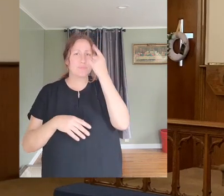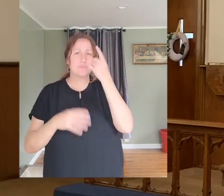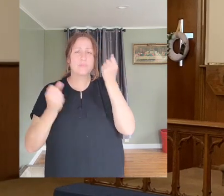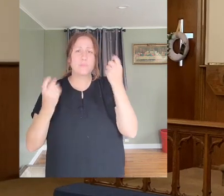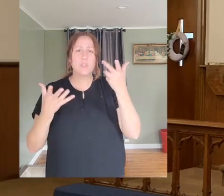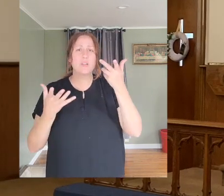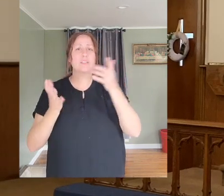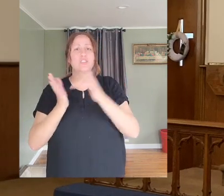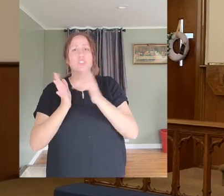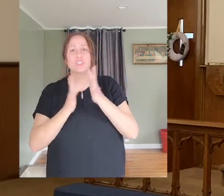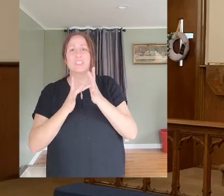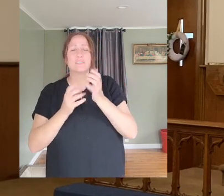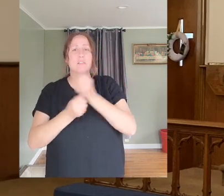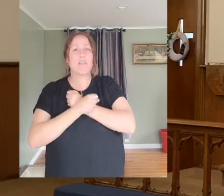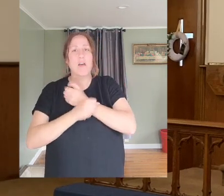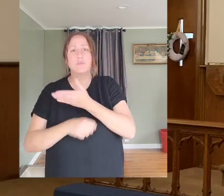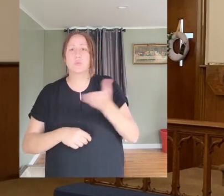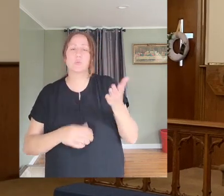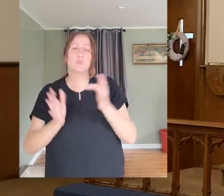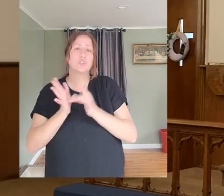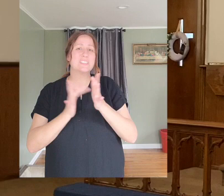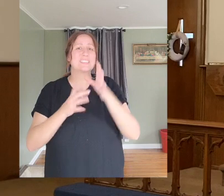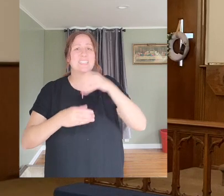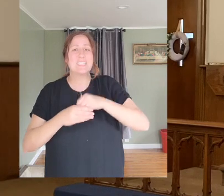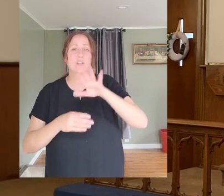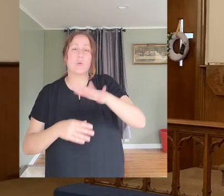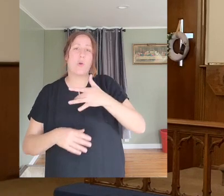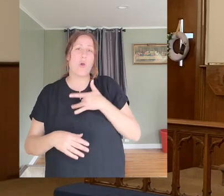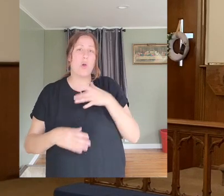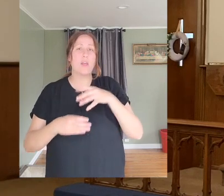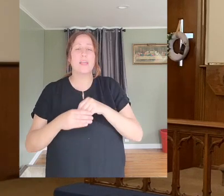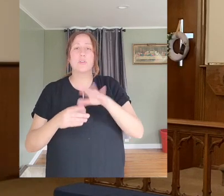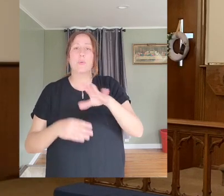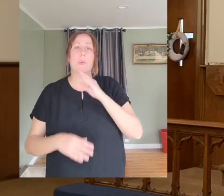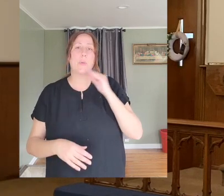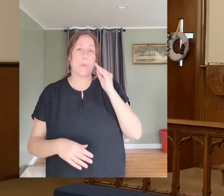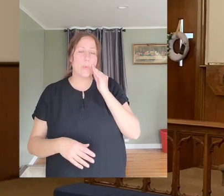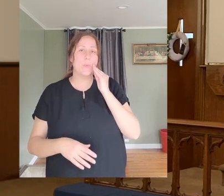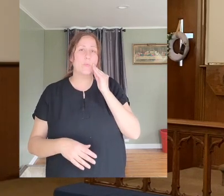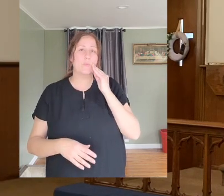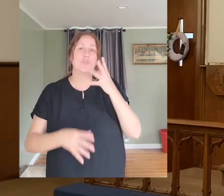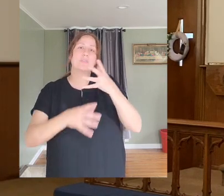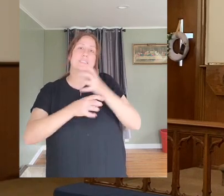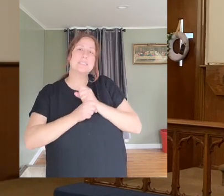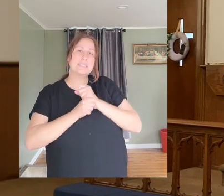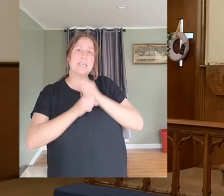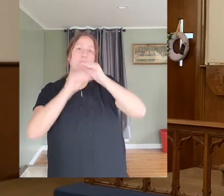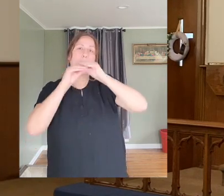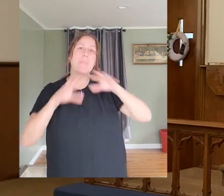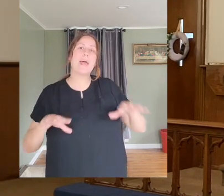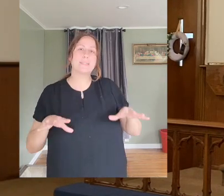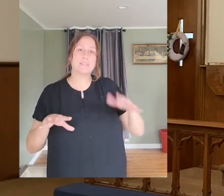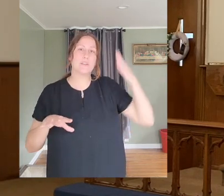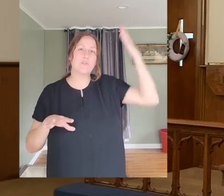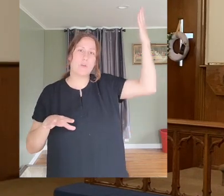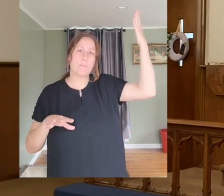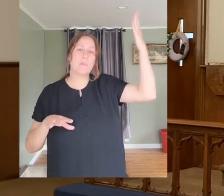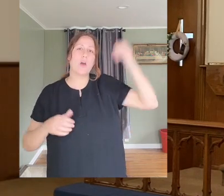much Jesus is with us in our hearts and in our homes. Receive the blessing of our living